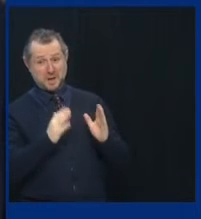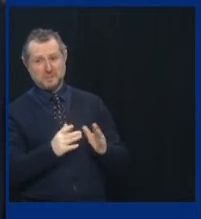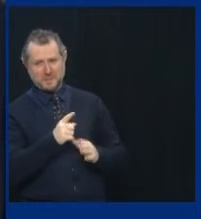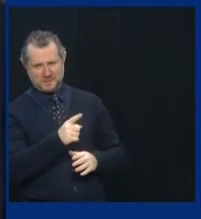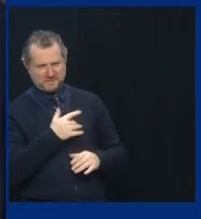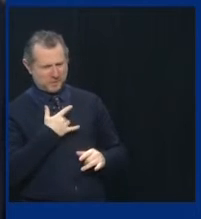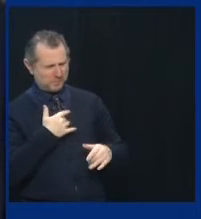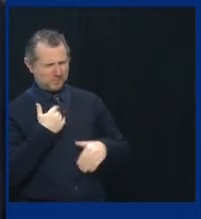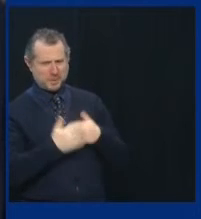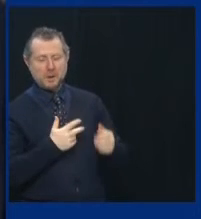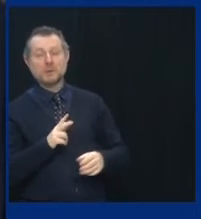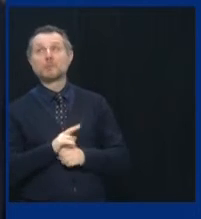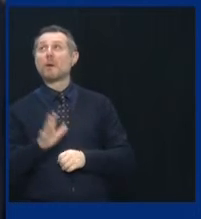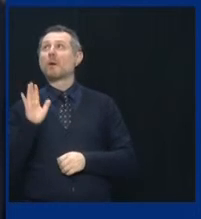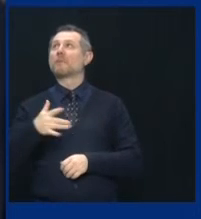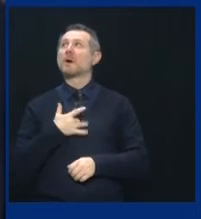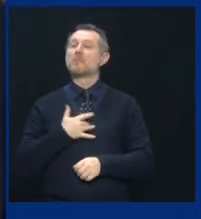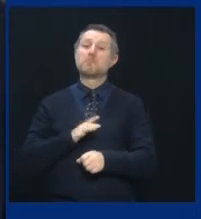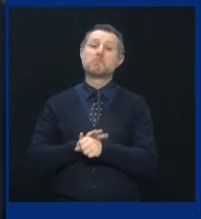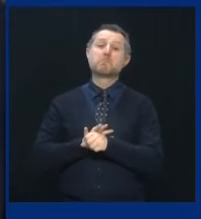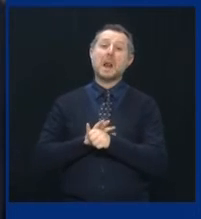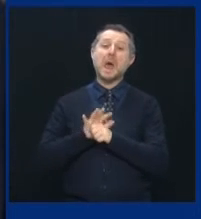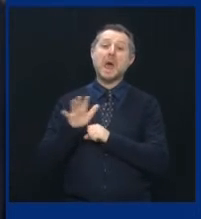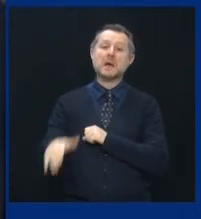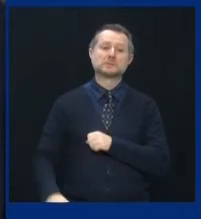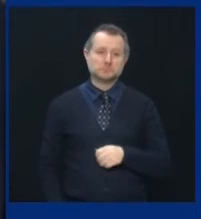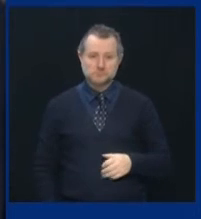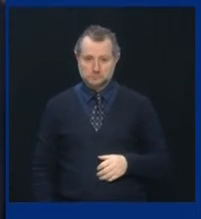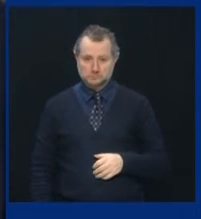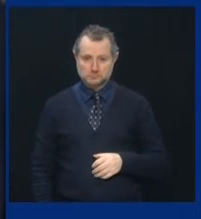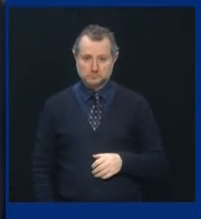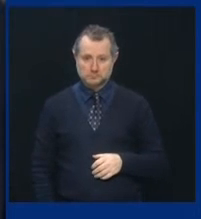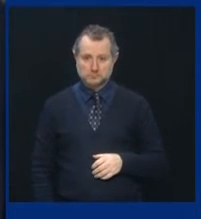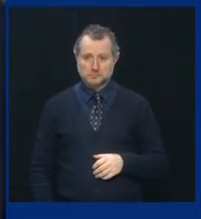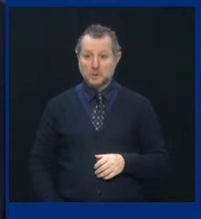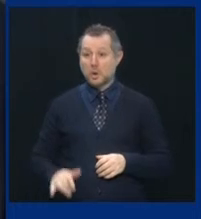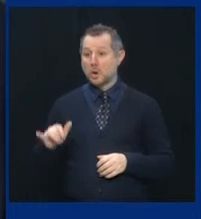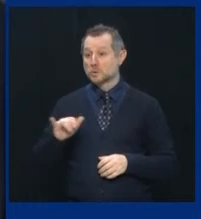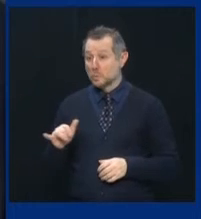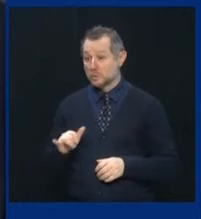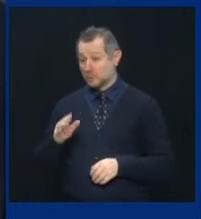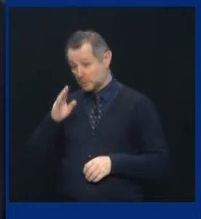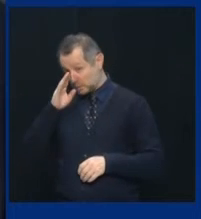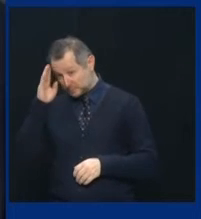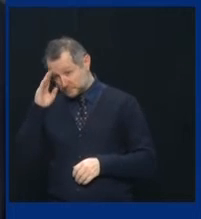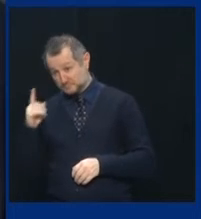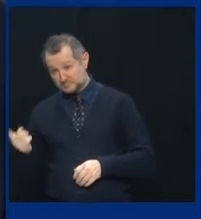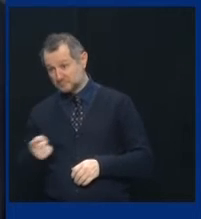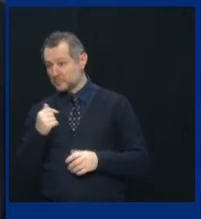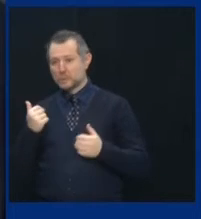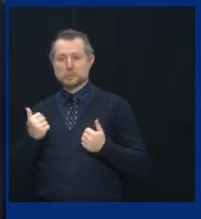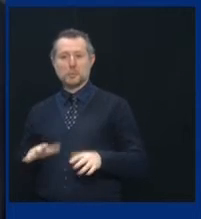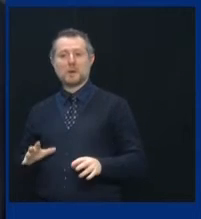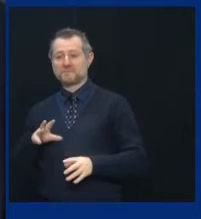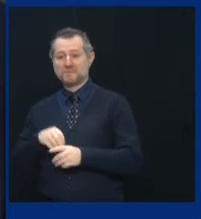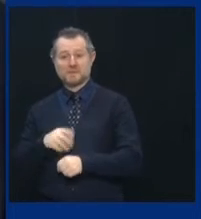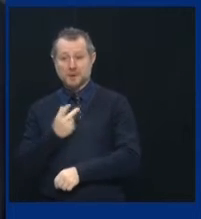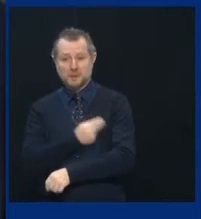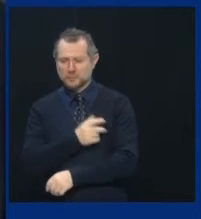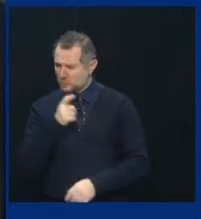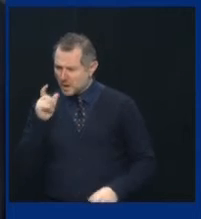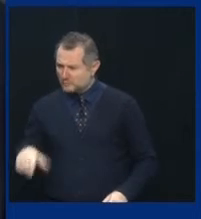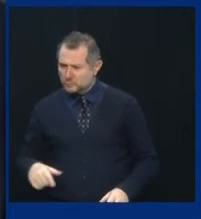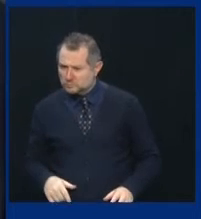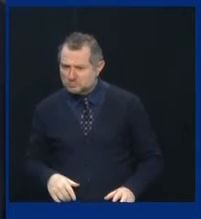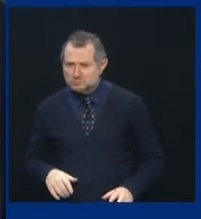period of time. And also, Shannon, the hospital doesn't have to participate. If they don't want the